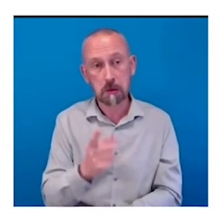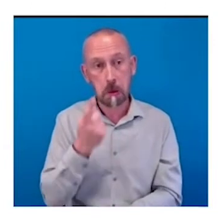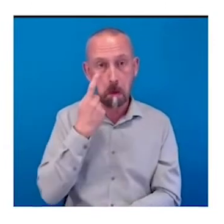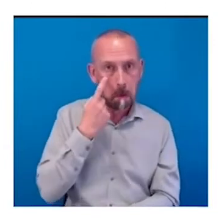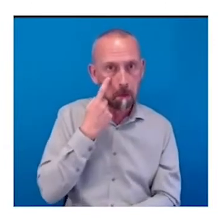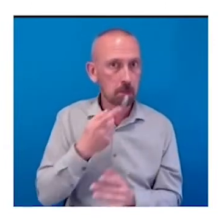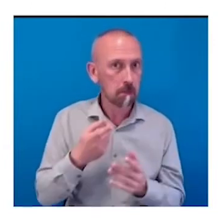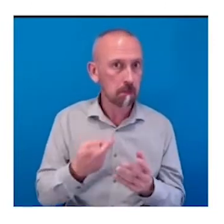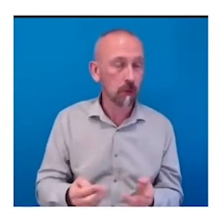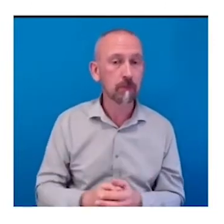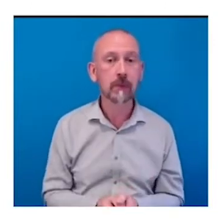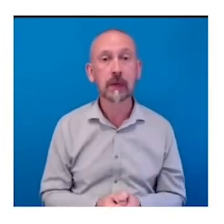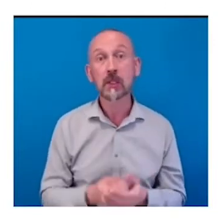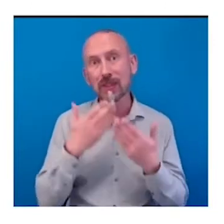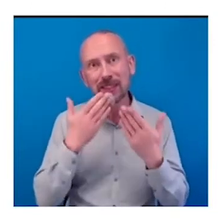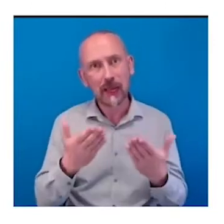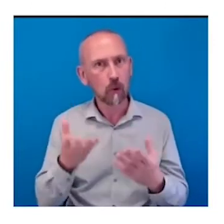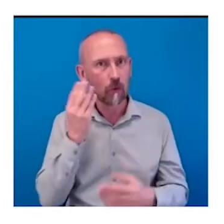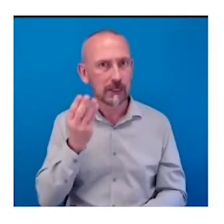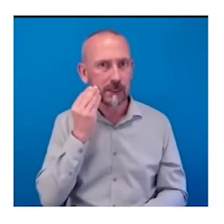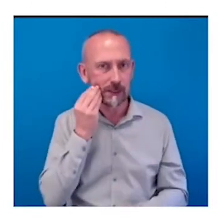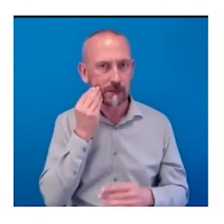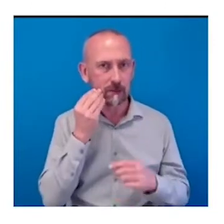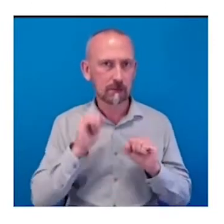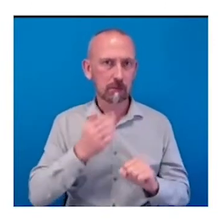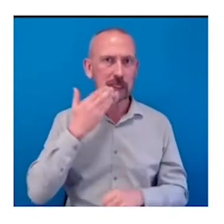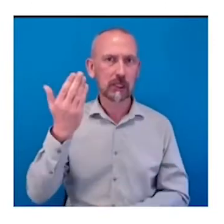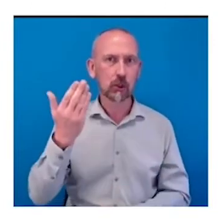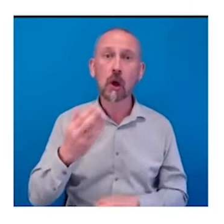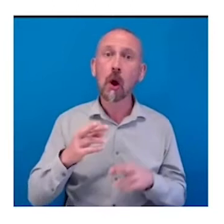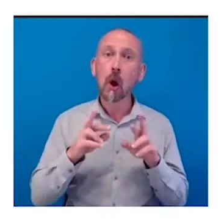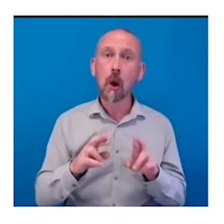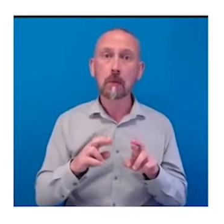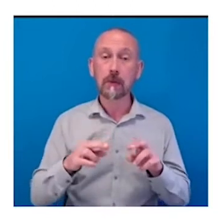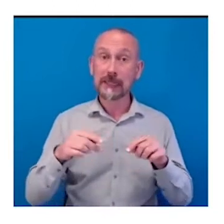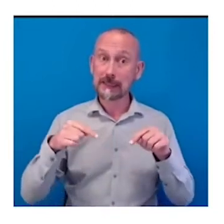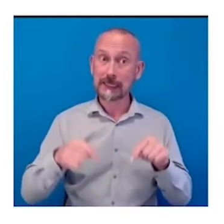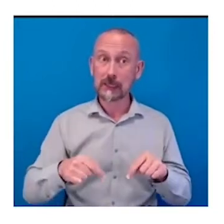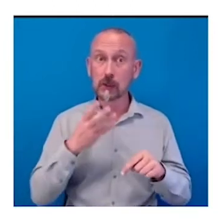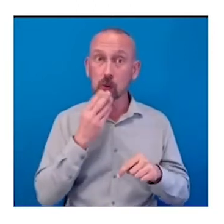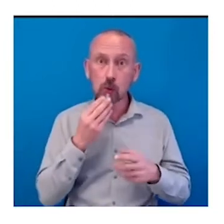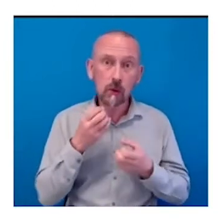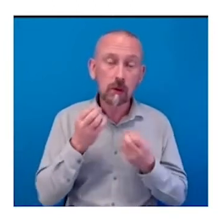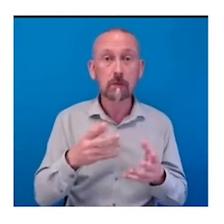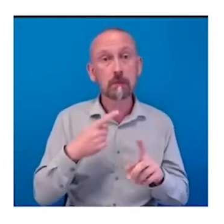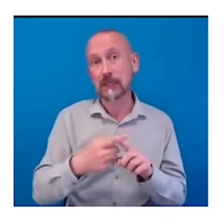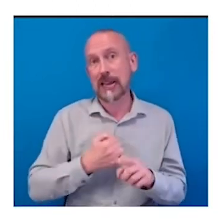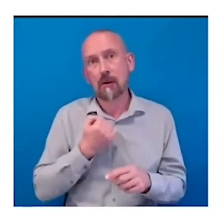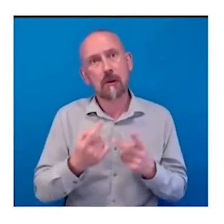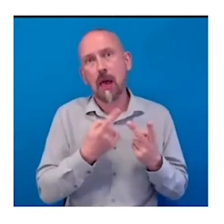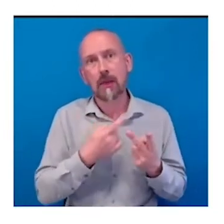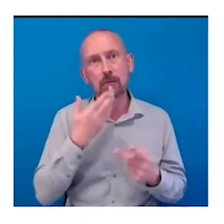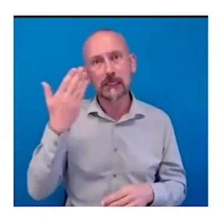Thanks for listening to the presentation. I hope you found this and the other introduction presentations from UKAAF to be useful.